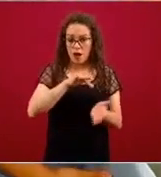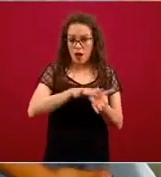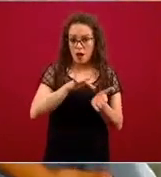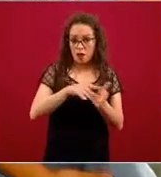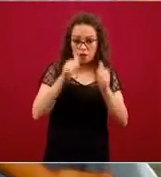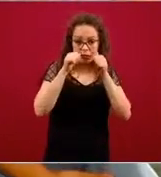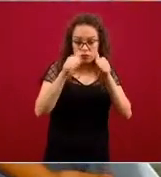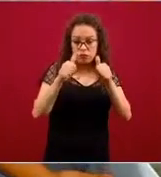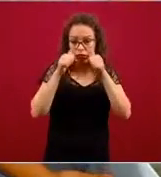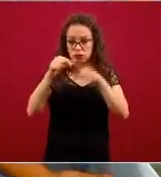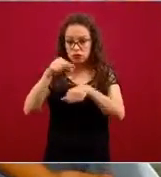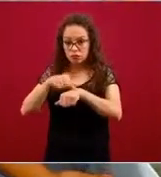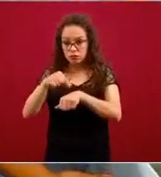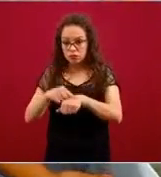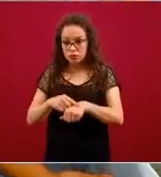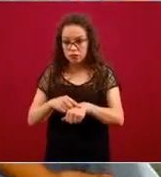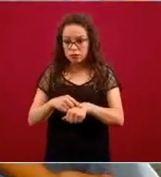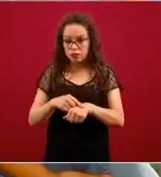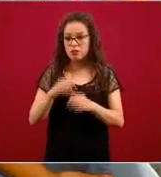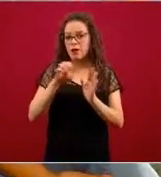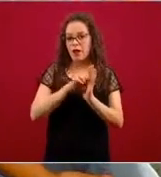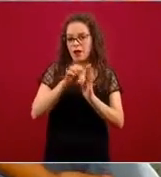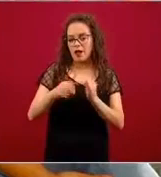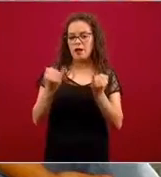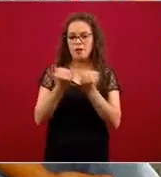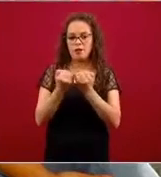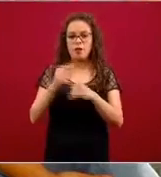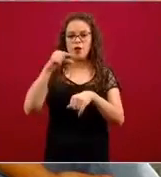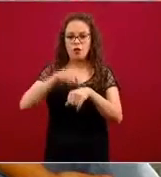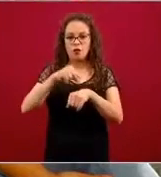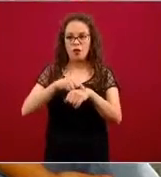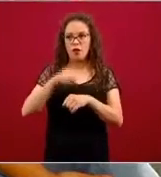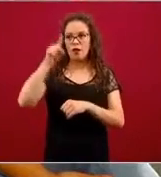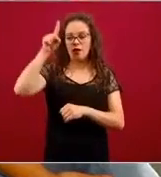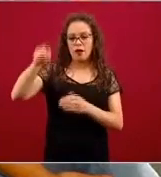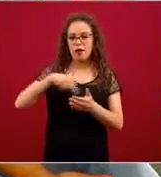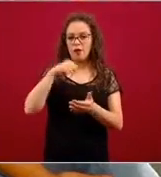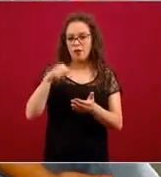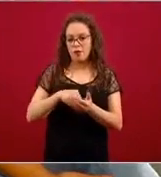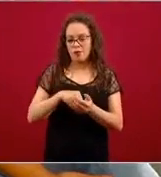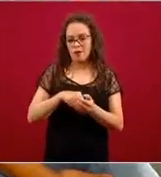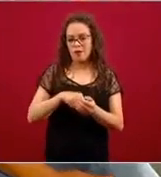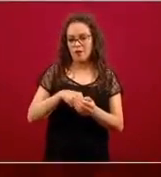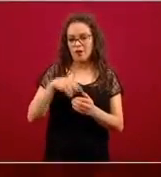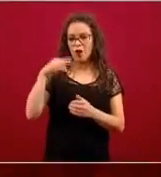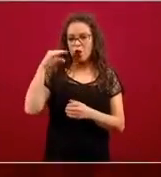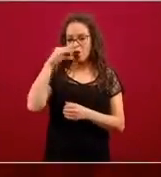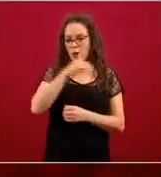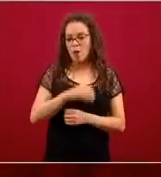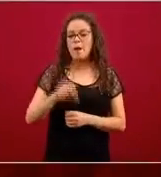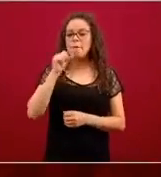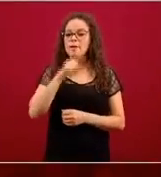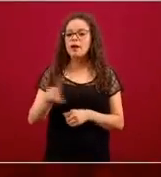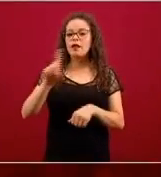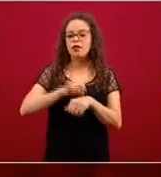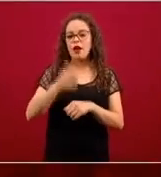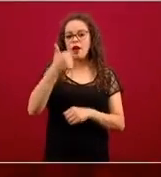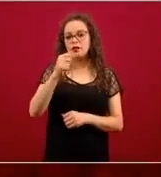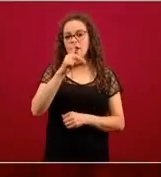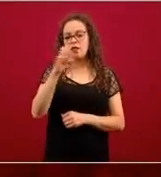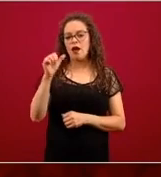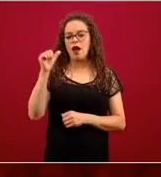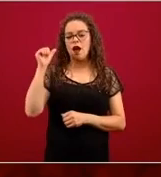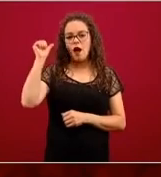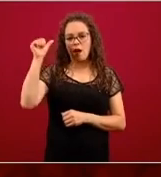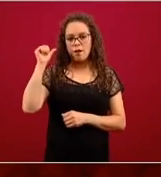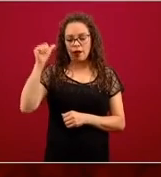like the Cuban doctors who arrived? Yes, this is work that is